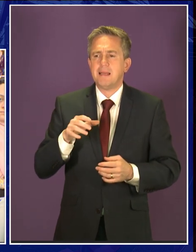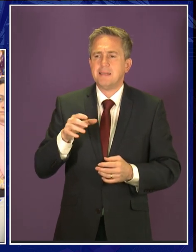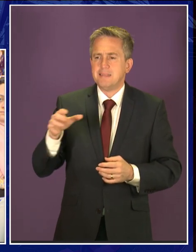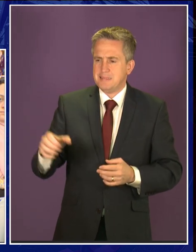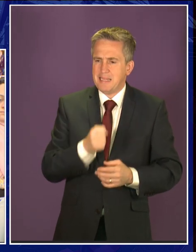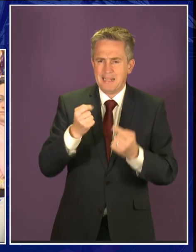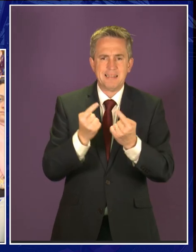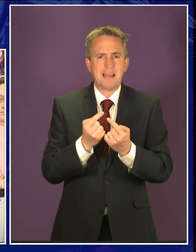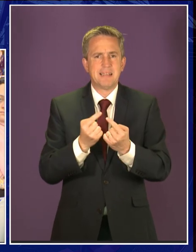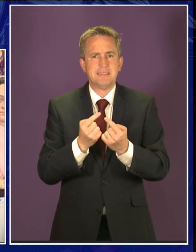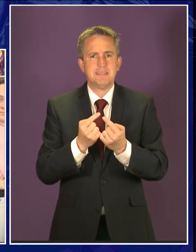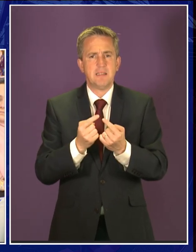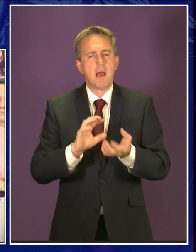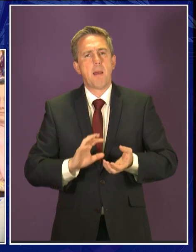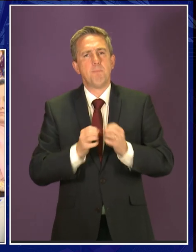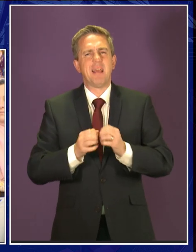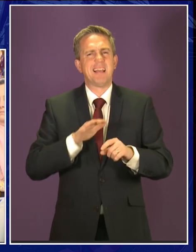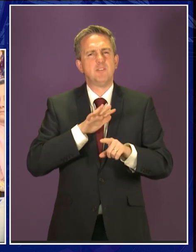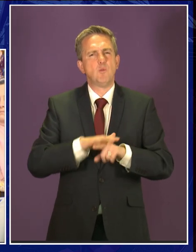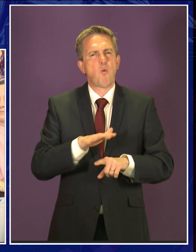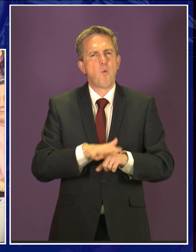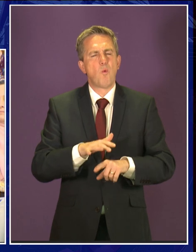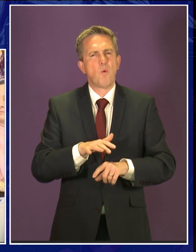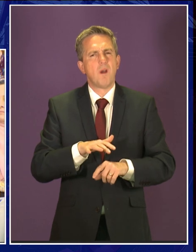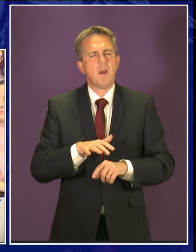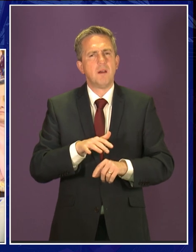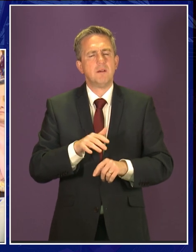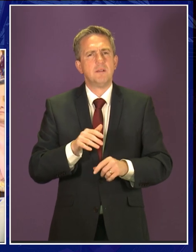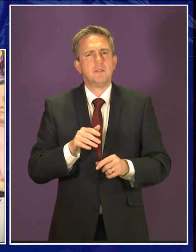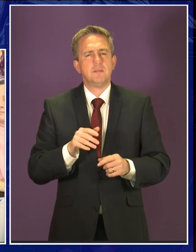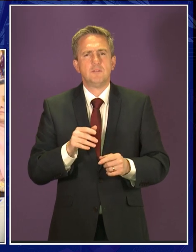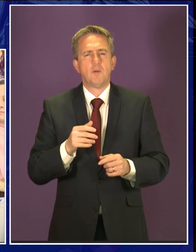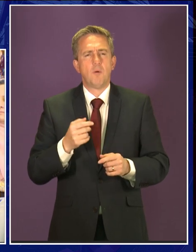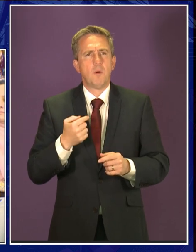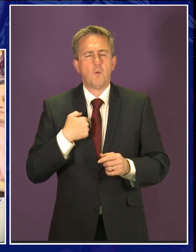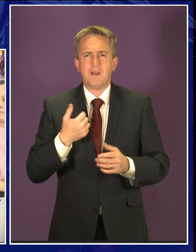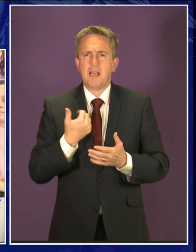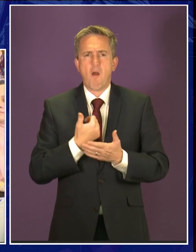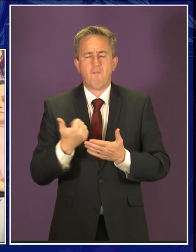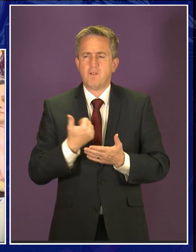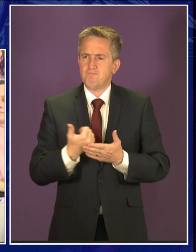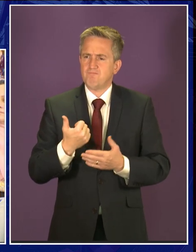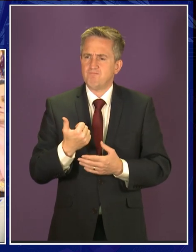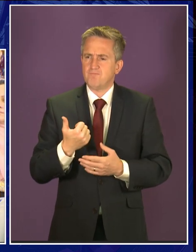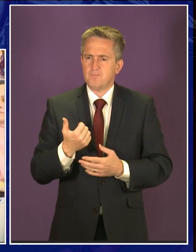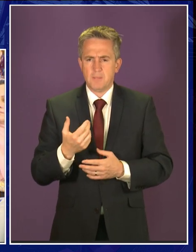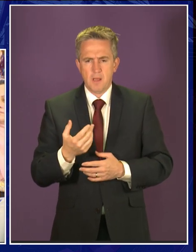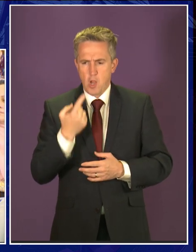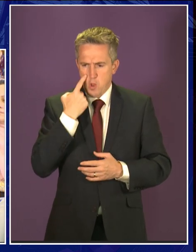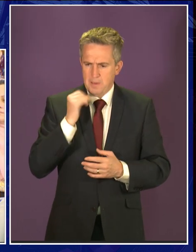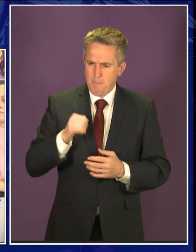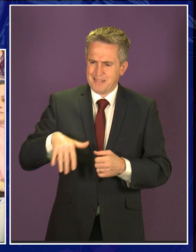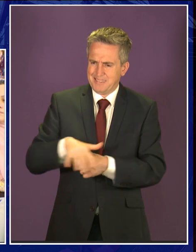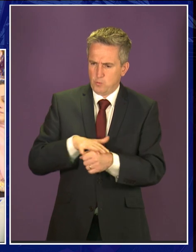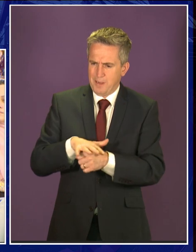"Take things and make it into a joke," which I guess loosely translates to making things that are of a bad situation